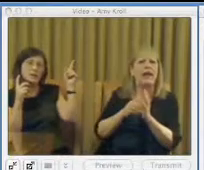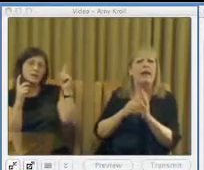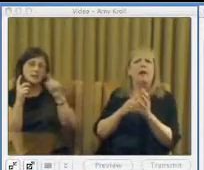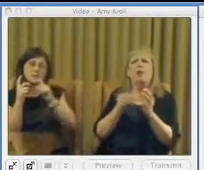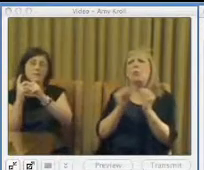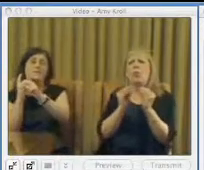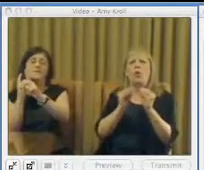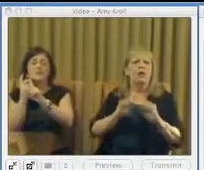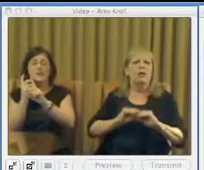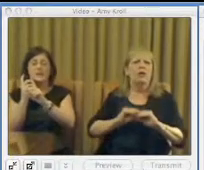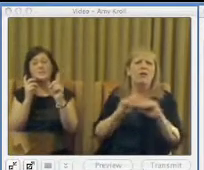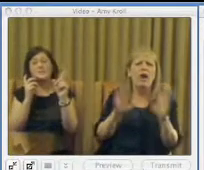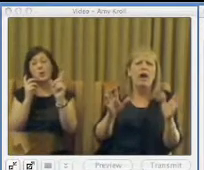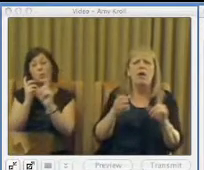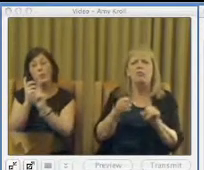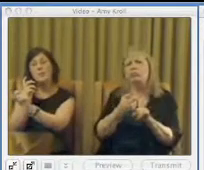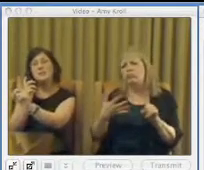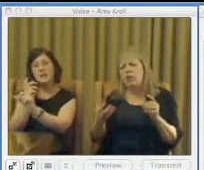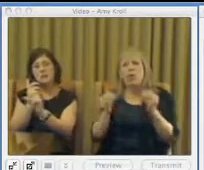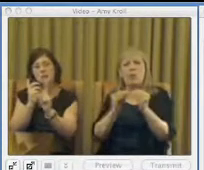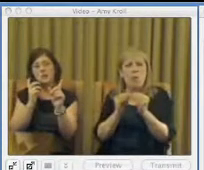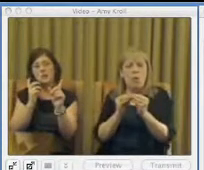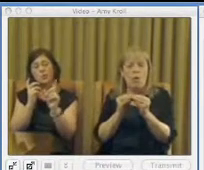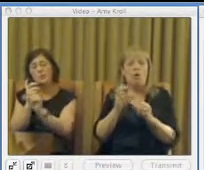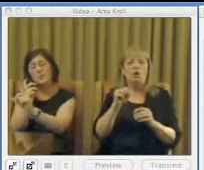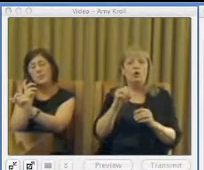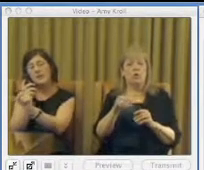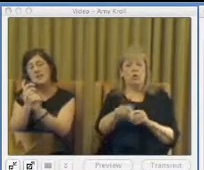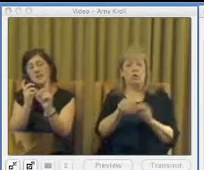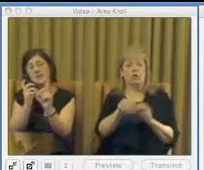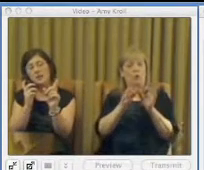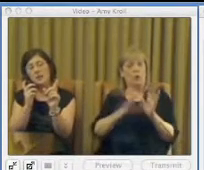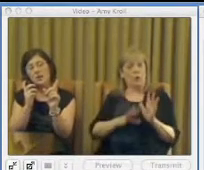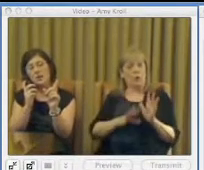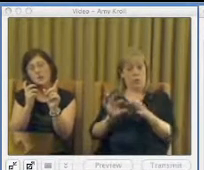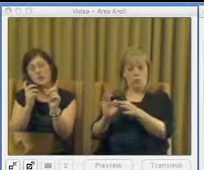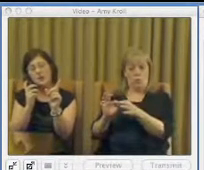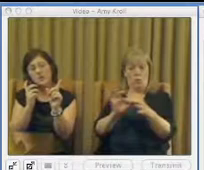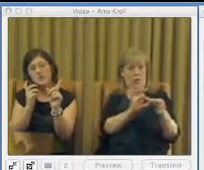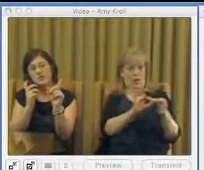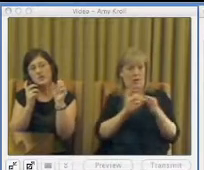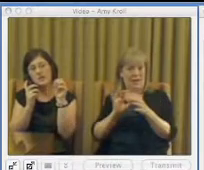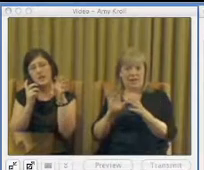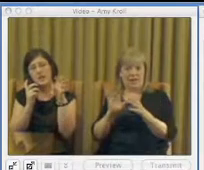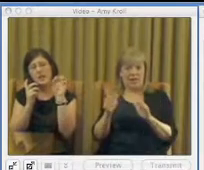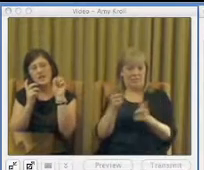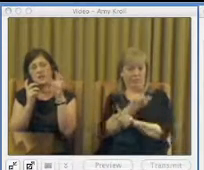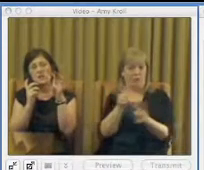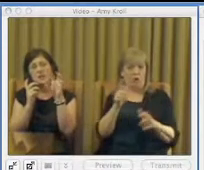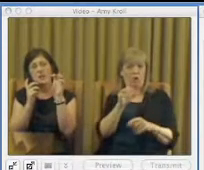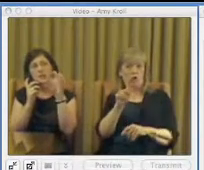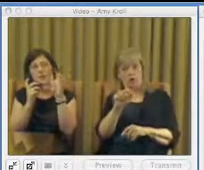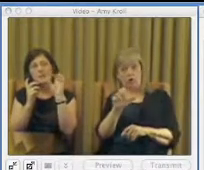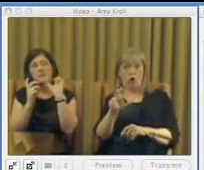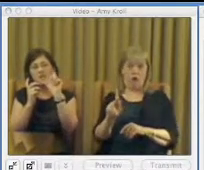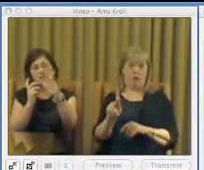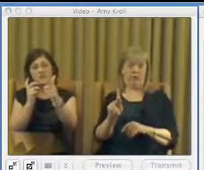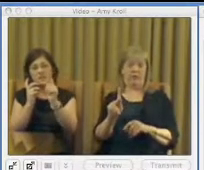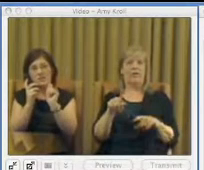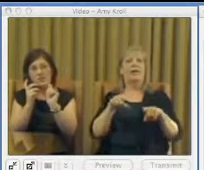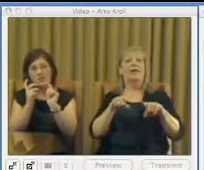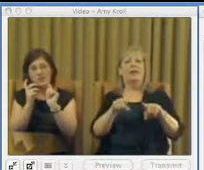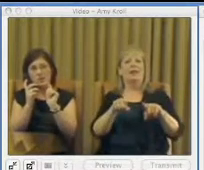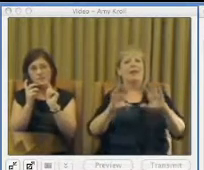explain that again? Or can you clarify? Or can you expand on that? So in terms of coordinating the talk, what's happening is that in